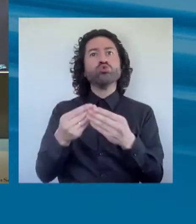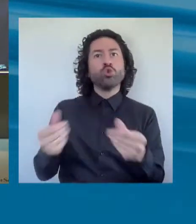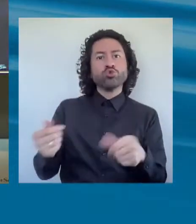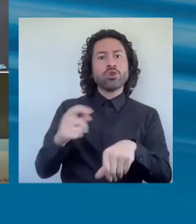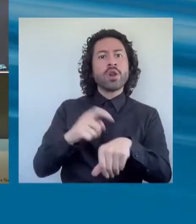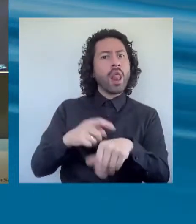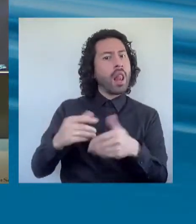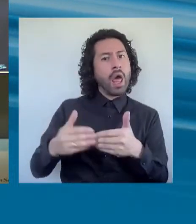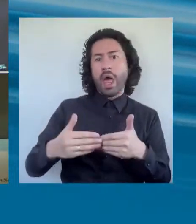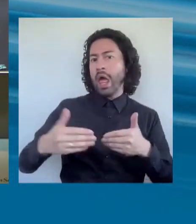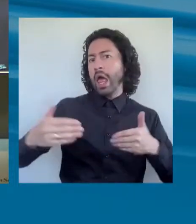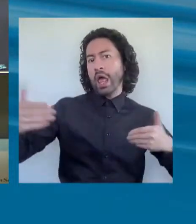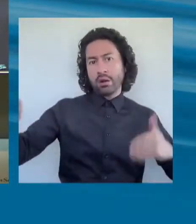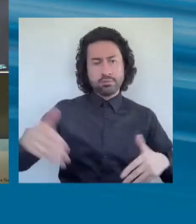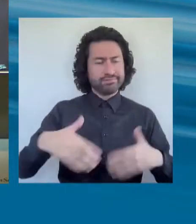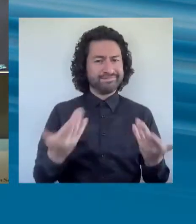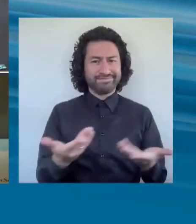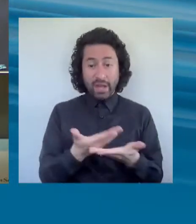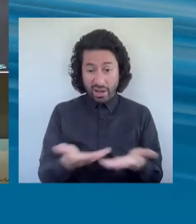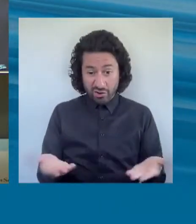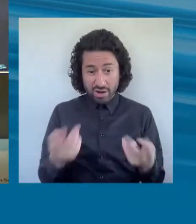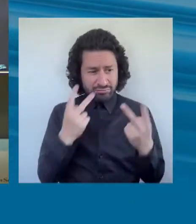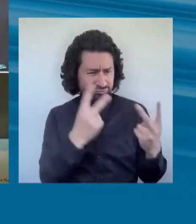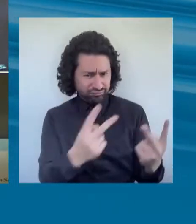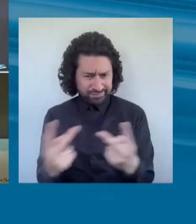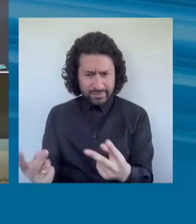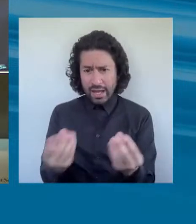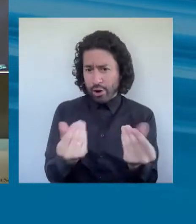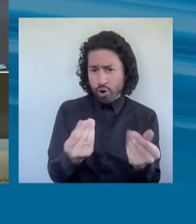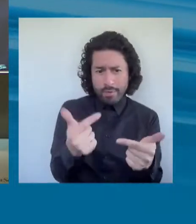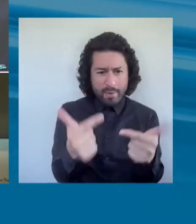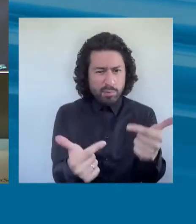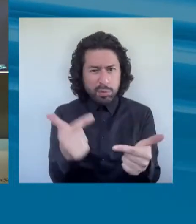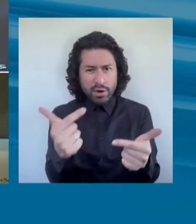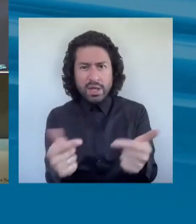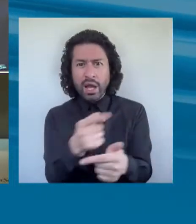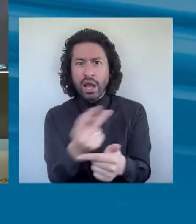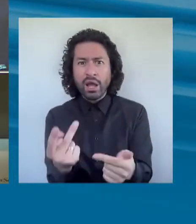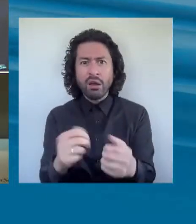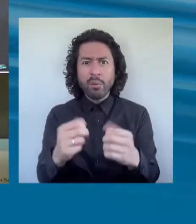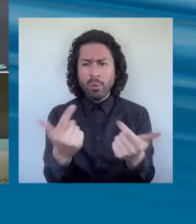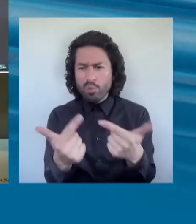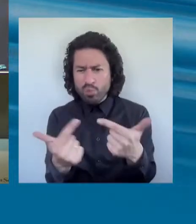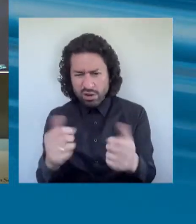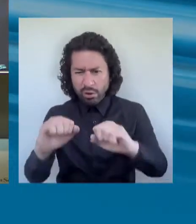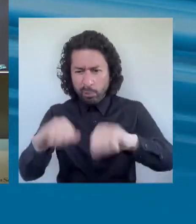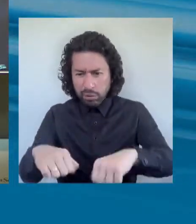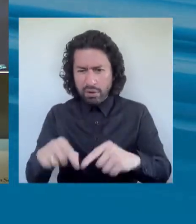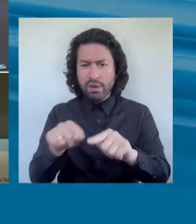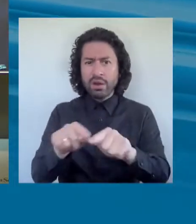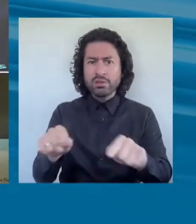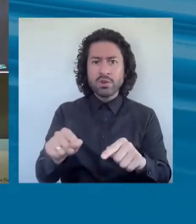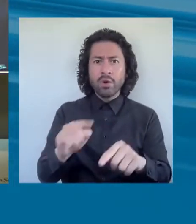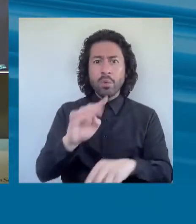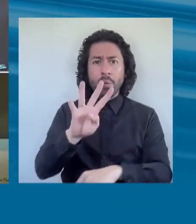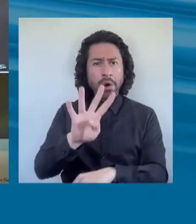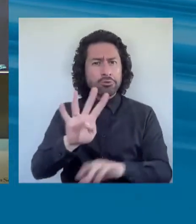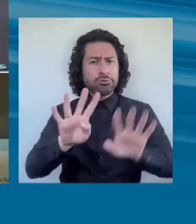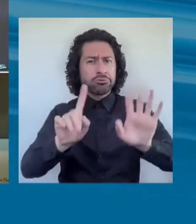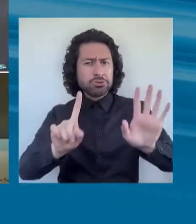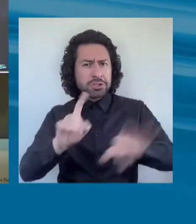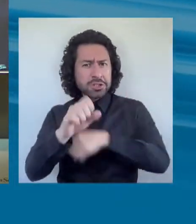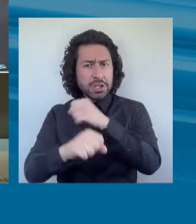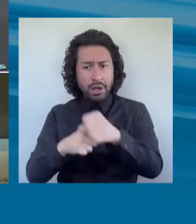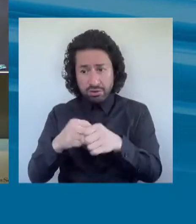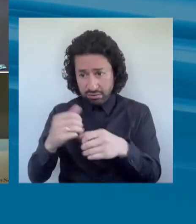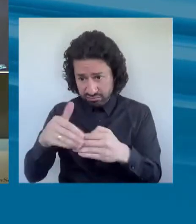do not prevent this from happening in the long term. We're facing an economy of policies where political agreements